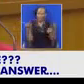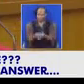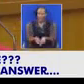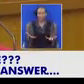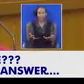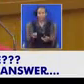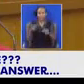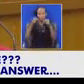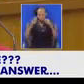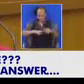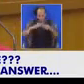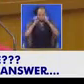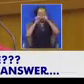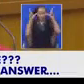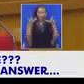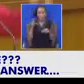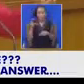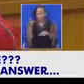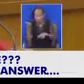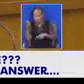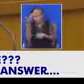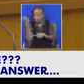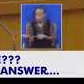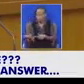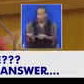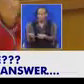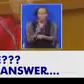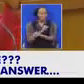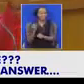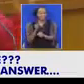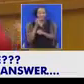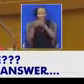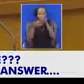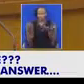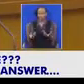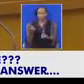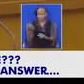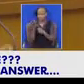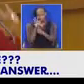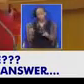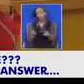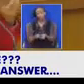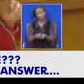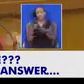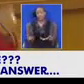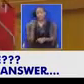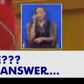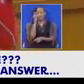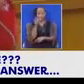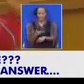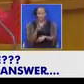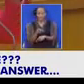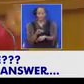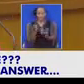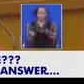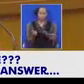But consciousness, when it escapes you, it doesn't say goodbye. You are such a typical example of a person who